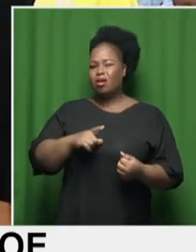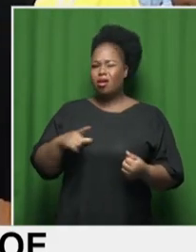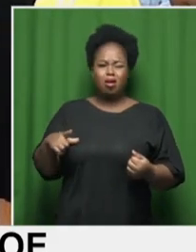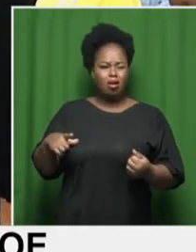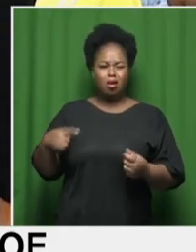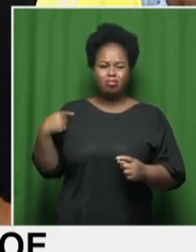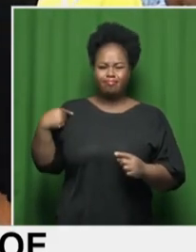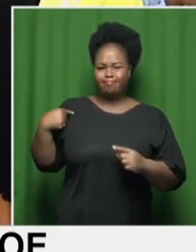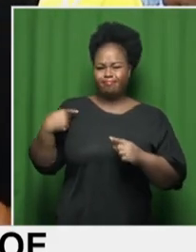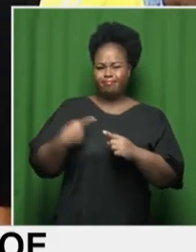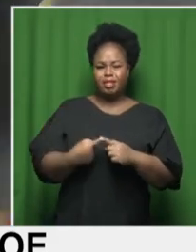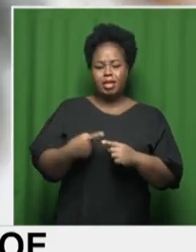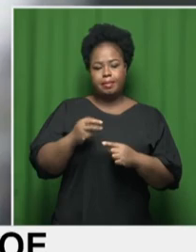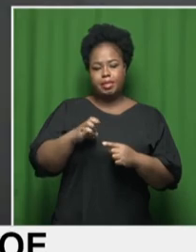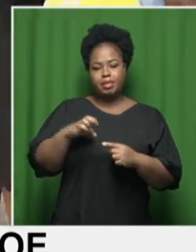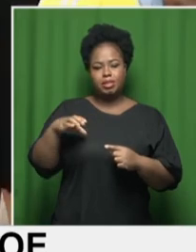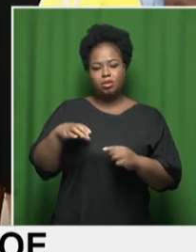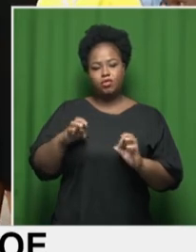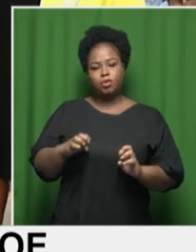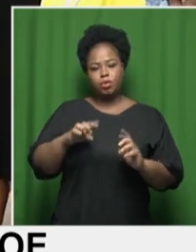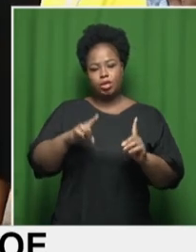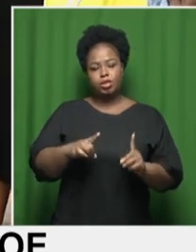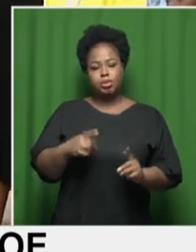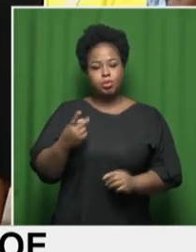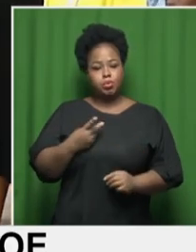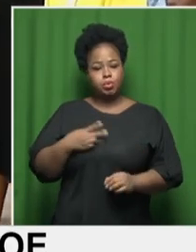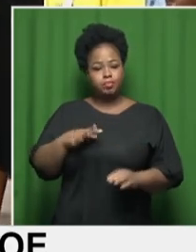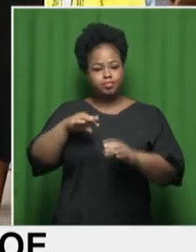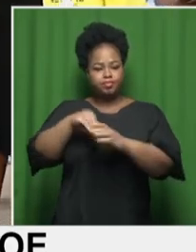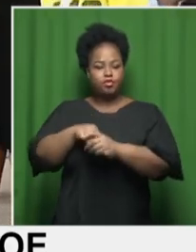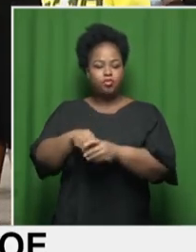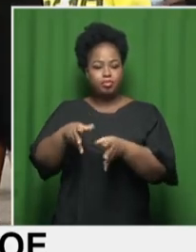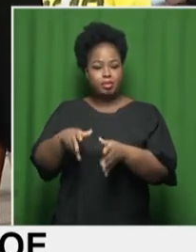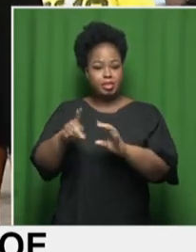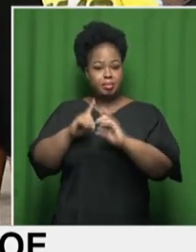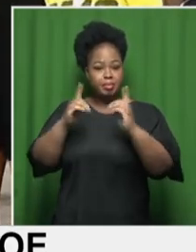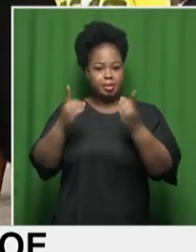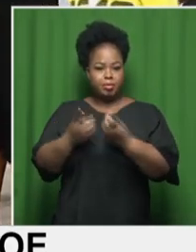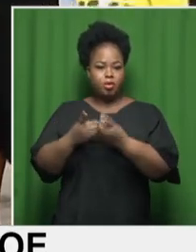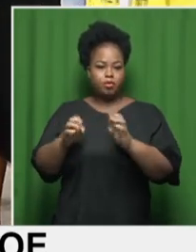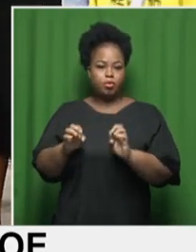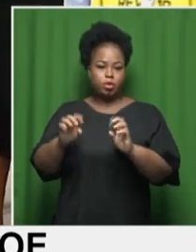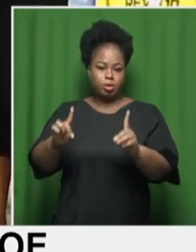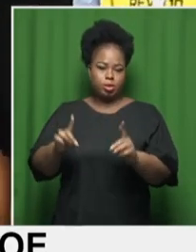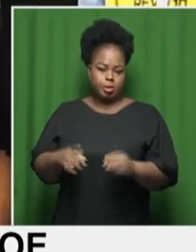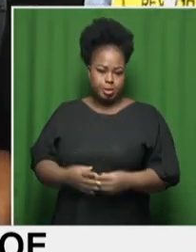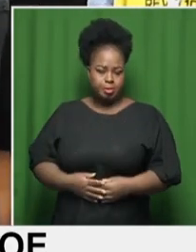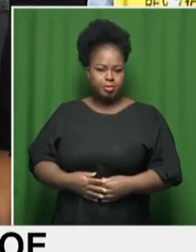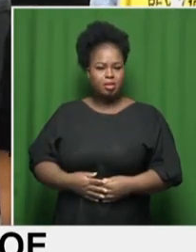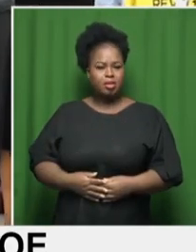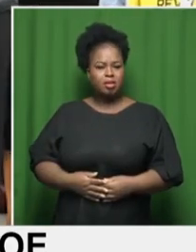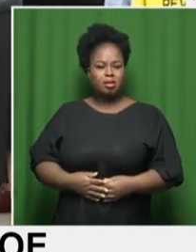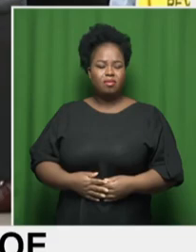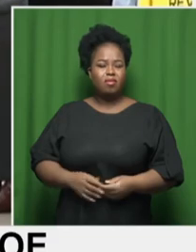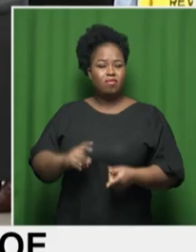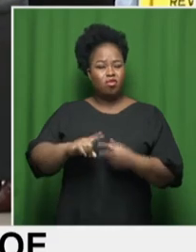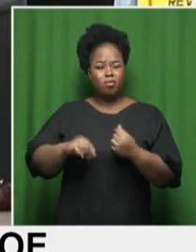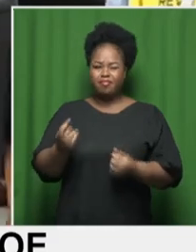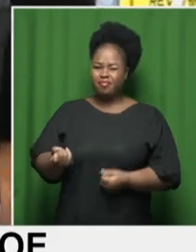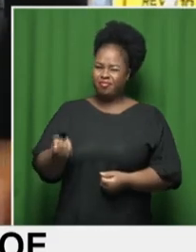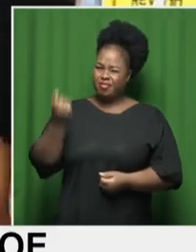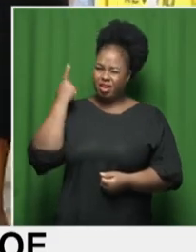of Education, but also his involvement in this department. He is actually the longest member